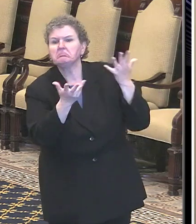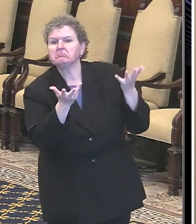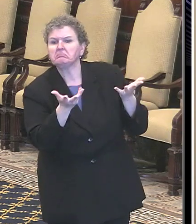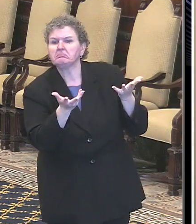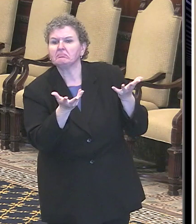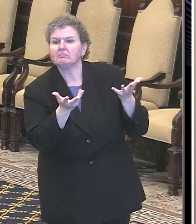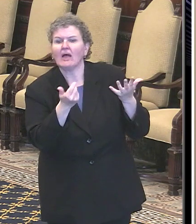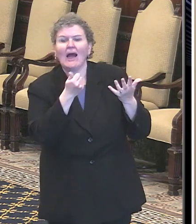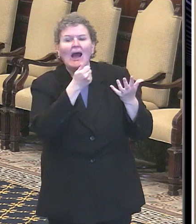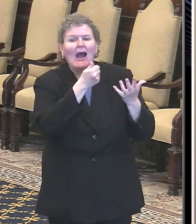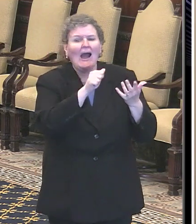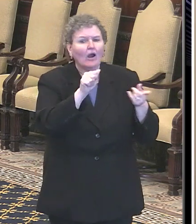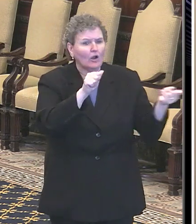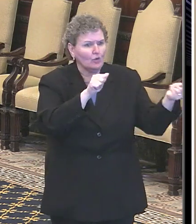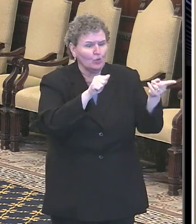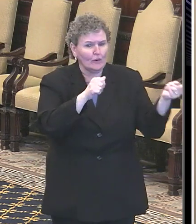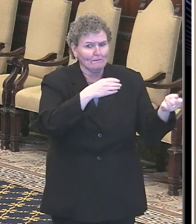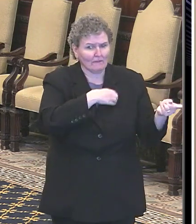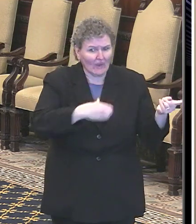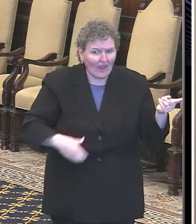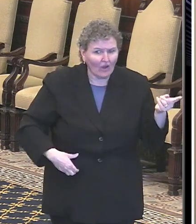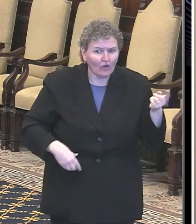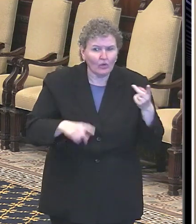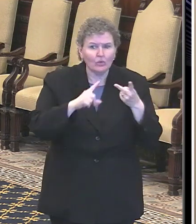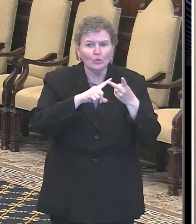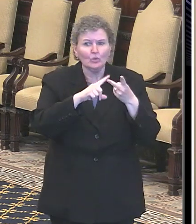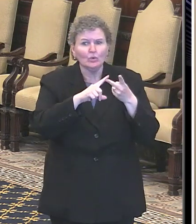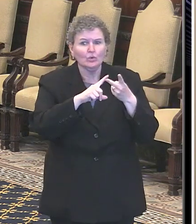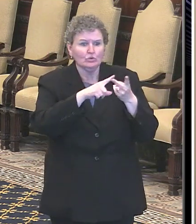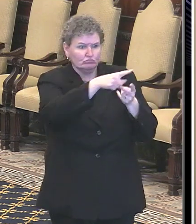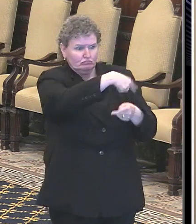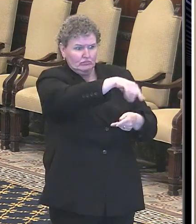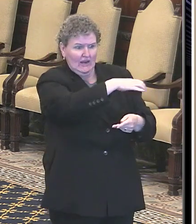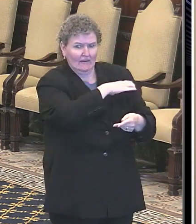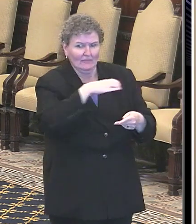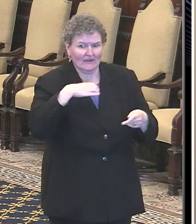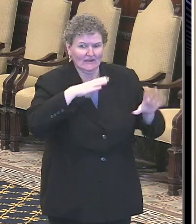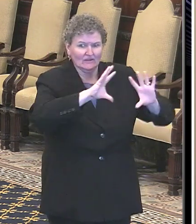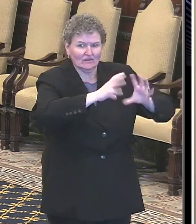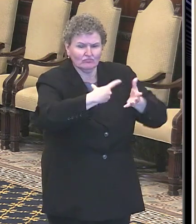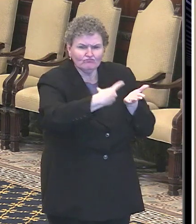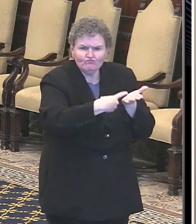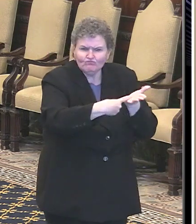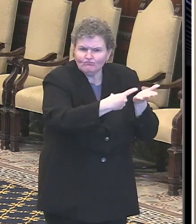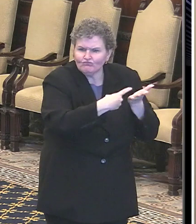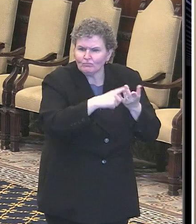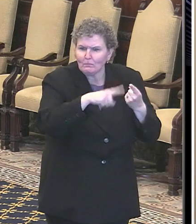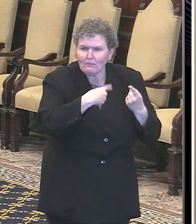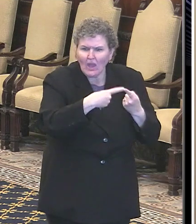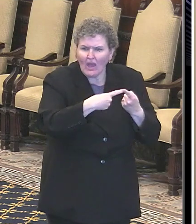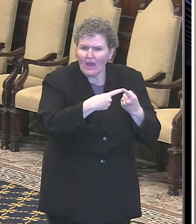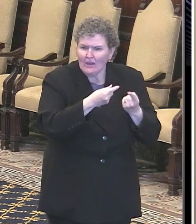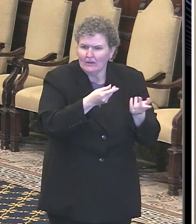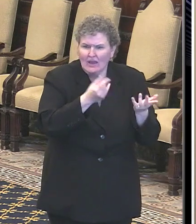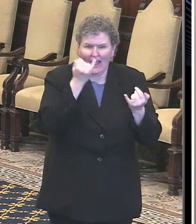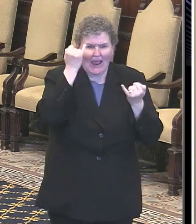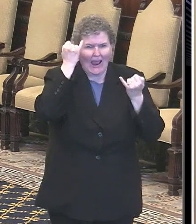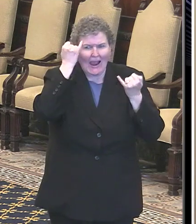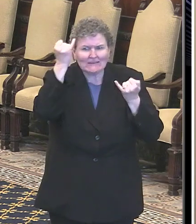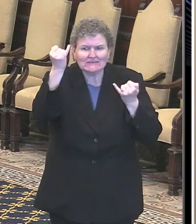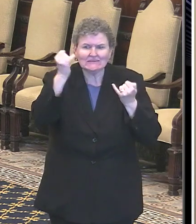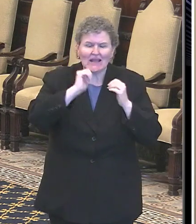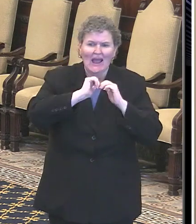that you, the mayor, and your cabinet have been talking about? Kicking around ideas about what you